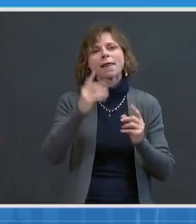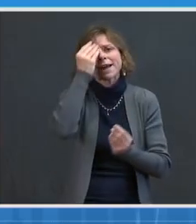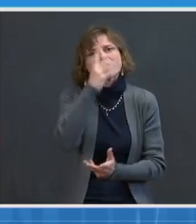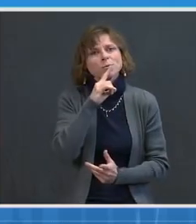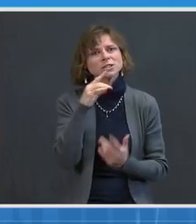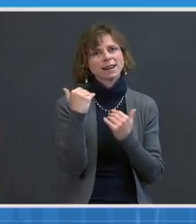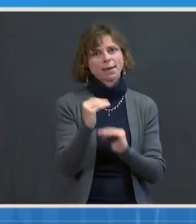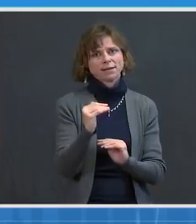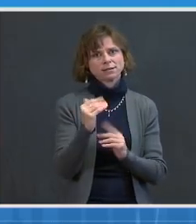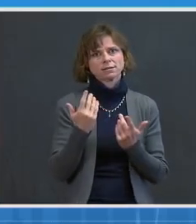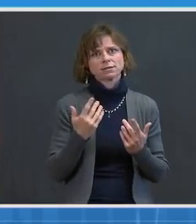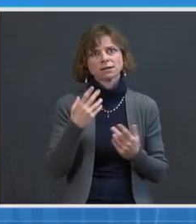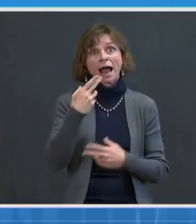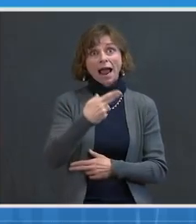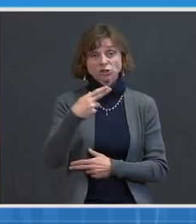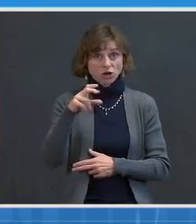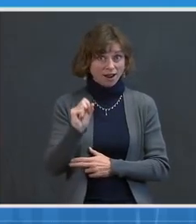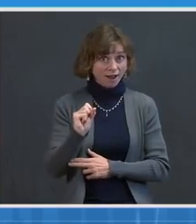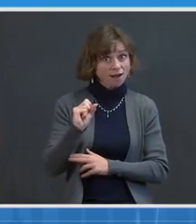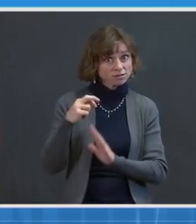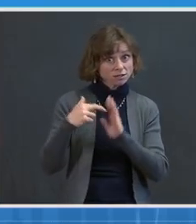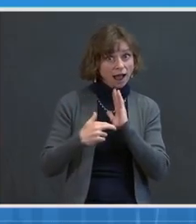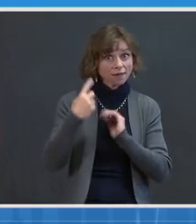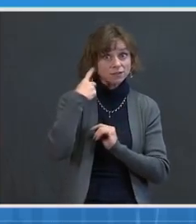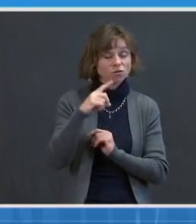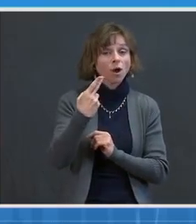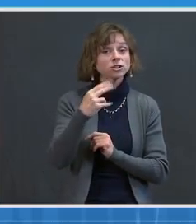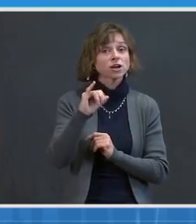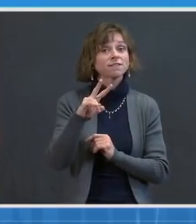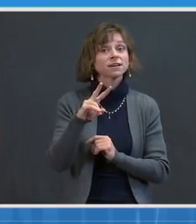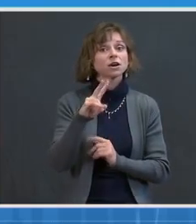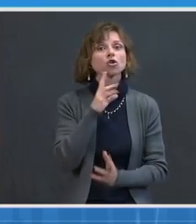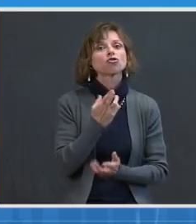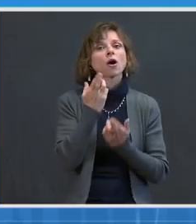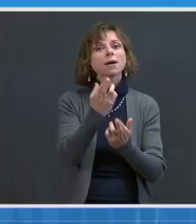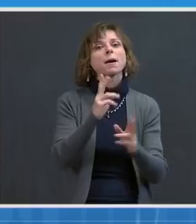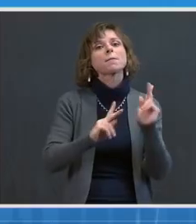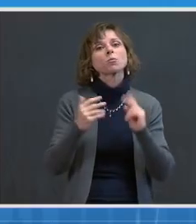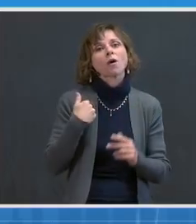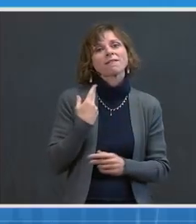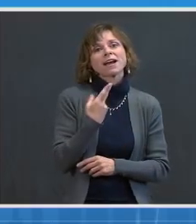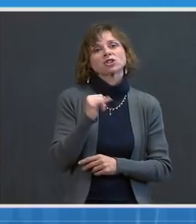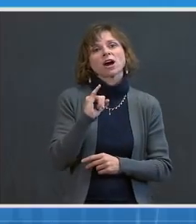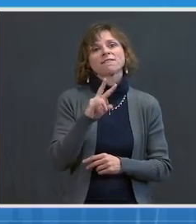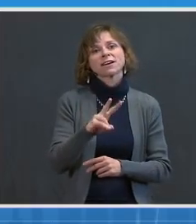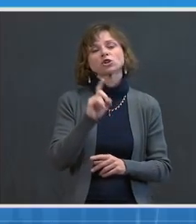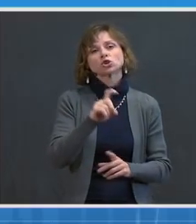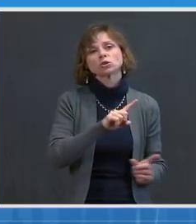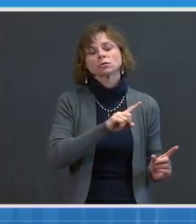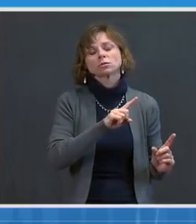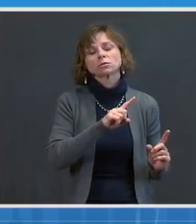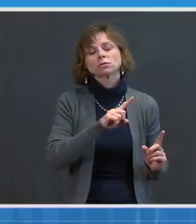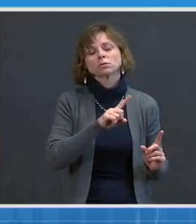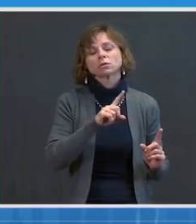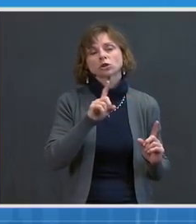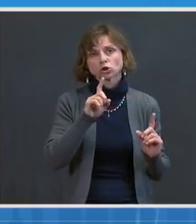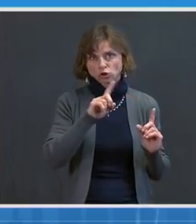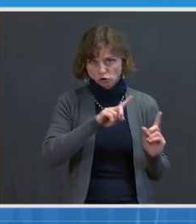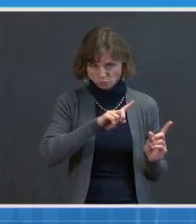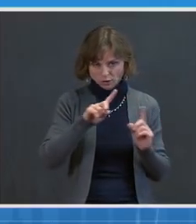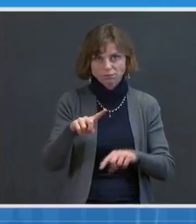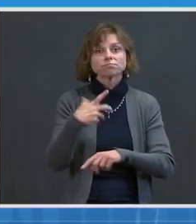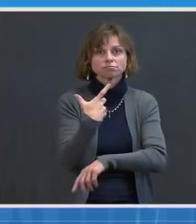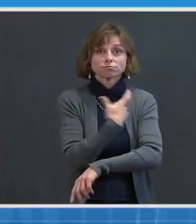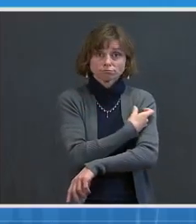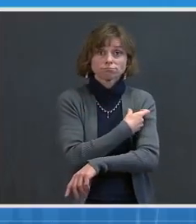The HHS guidelines for HIV recommend that people with HIV should receive a SARS-CoV-2